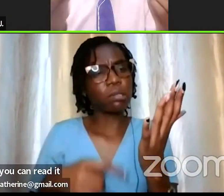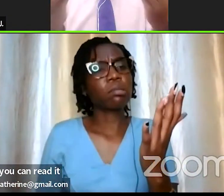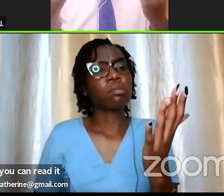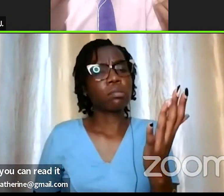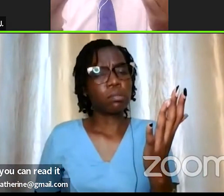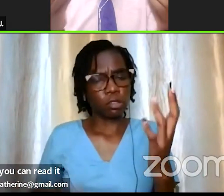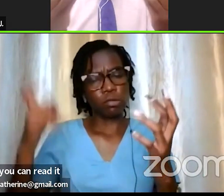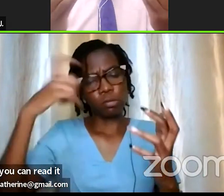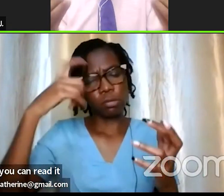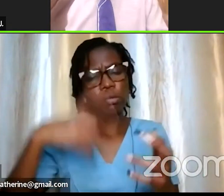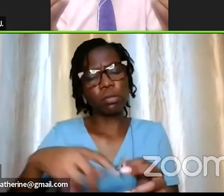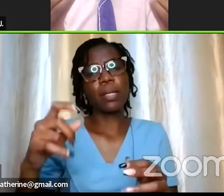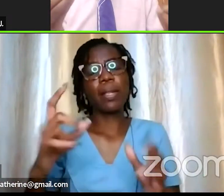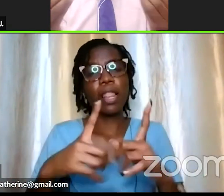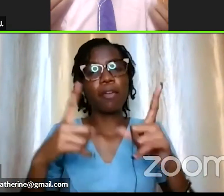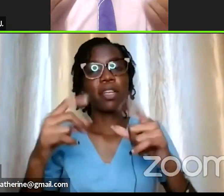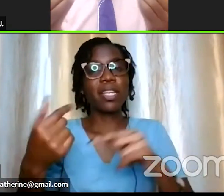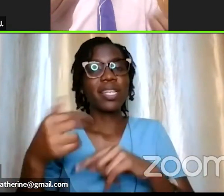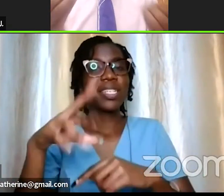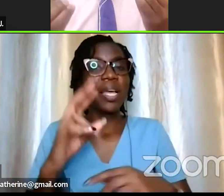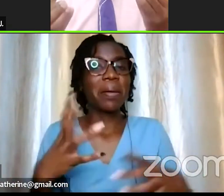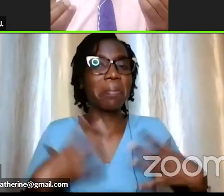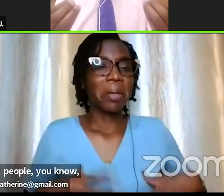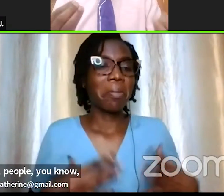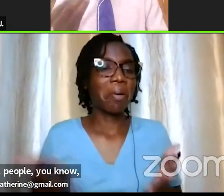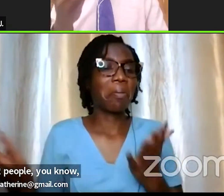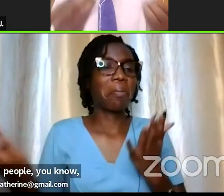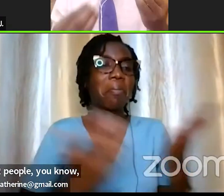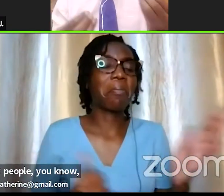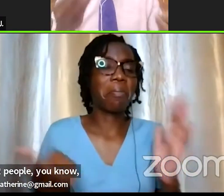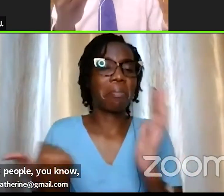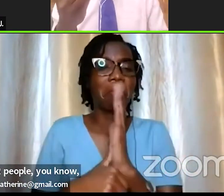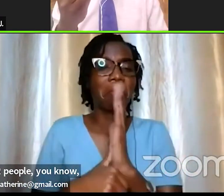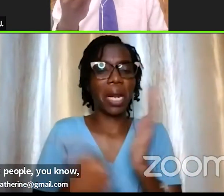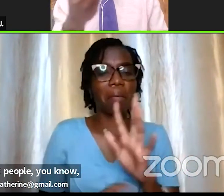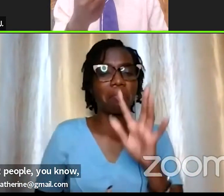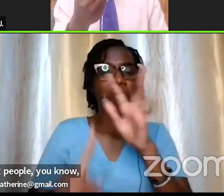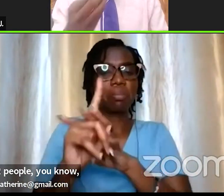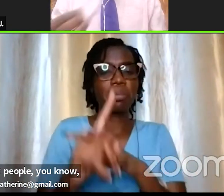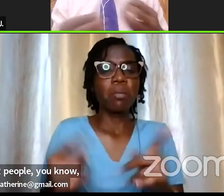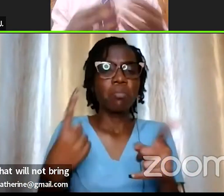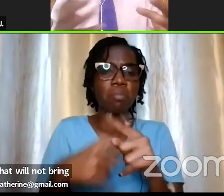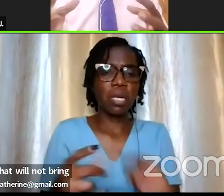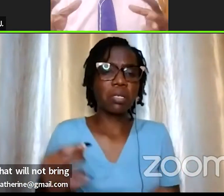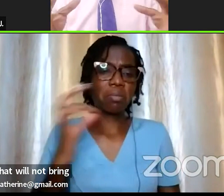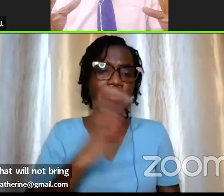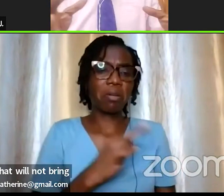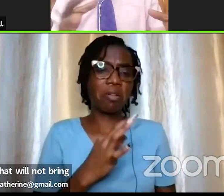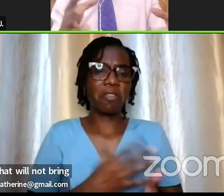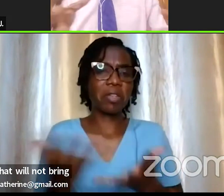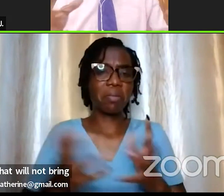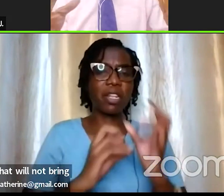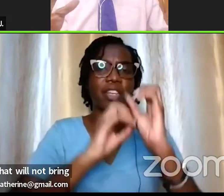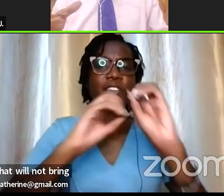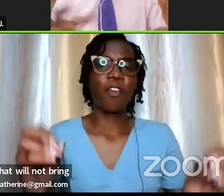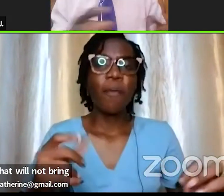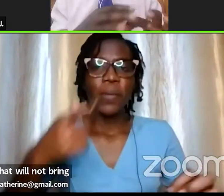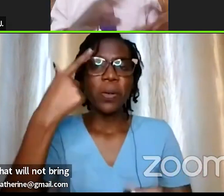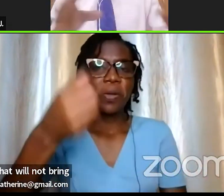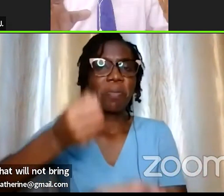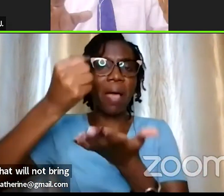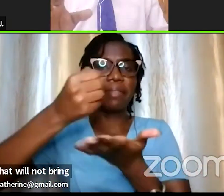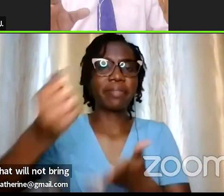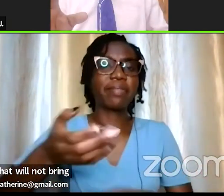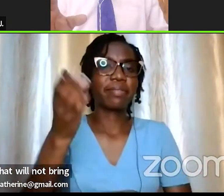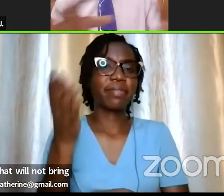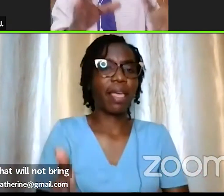unconscious language that HR people, they'll bring a lot of programs that will not bring profit just because the budget is there,